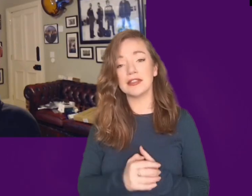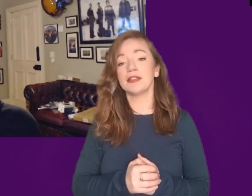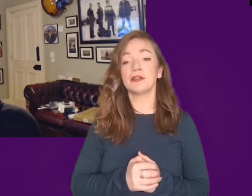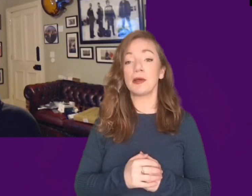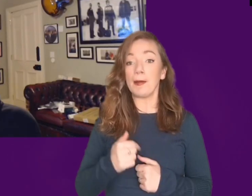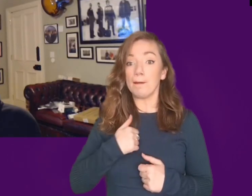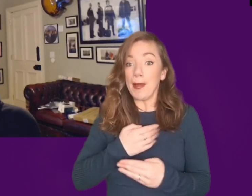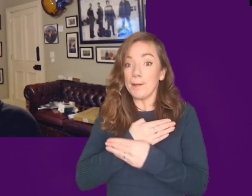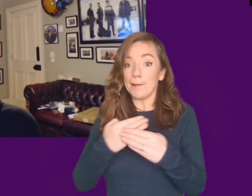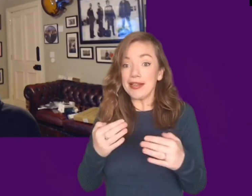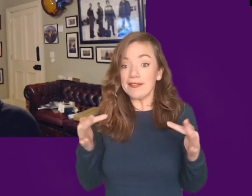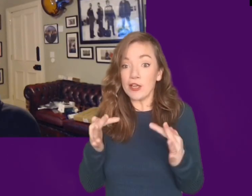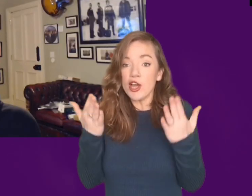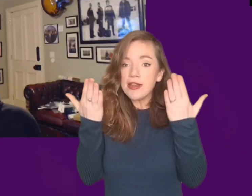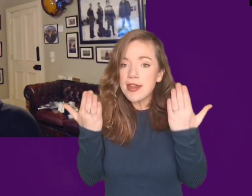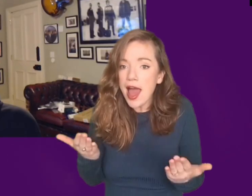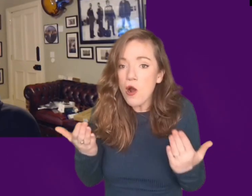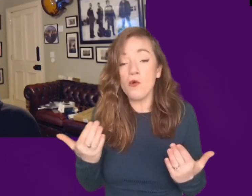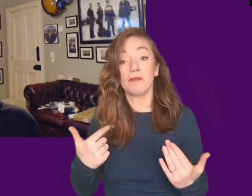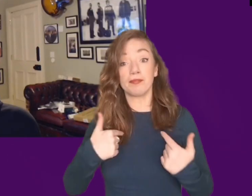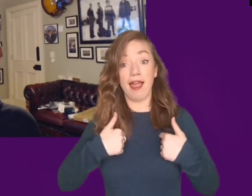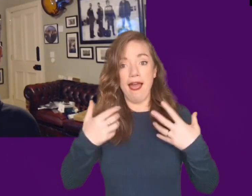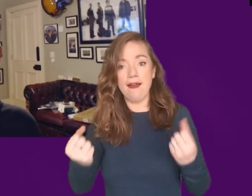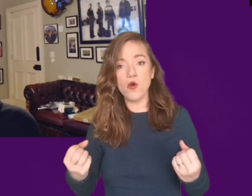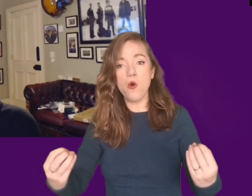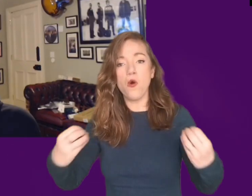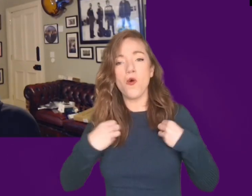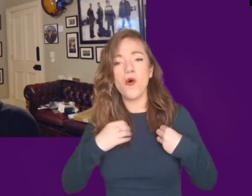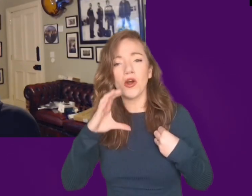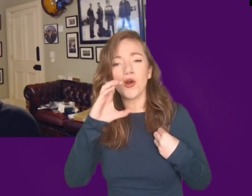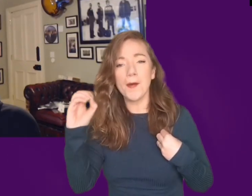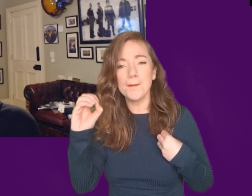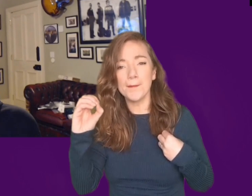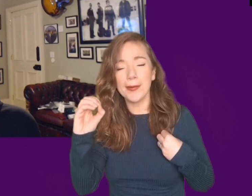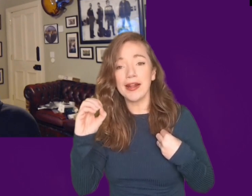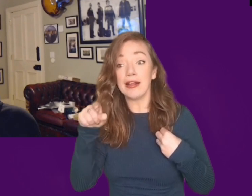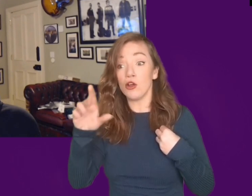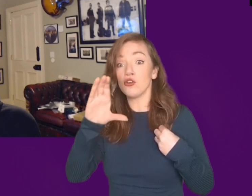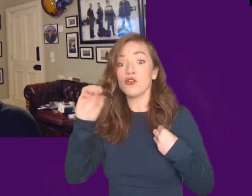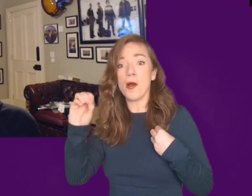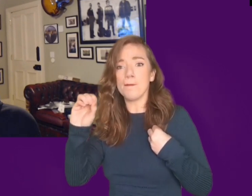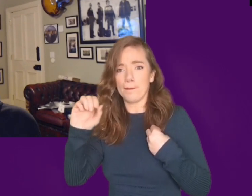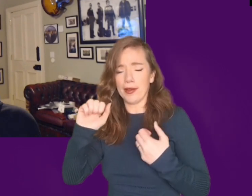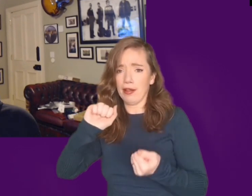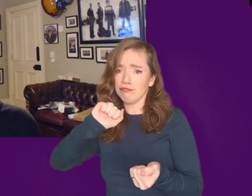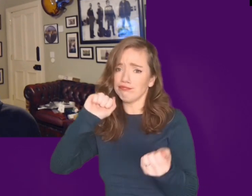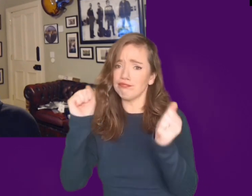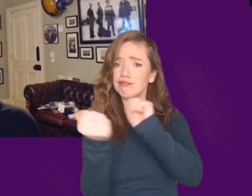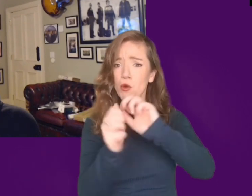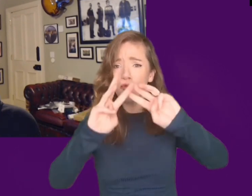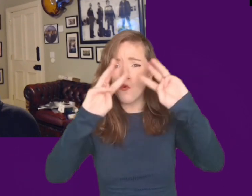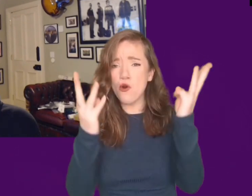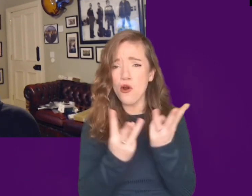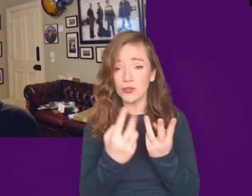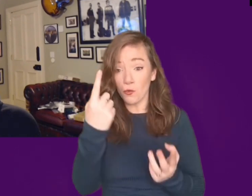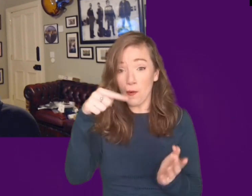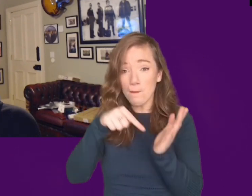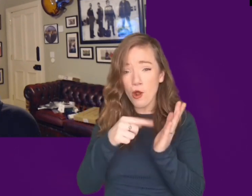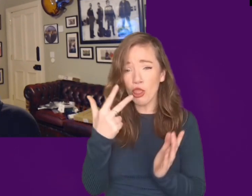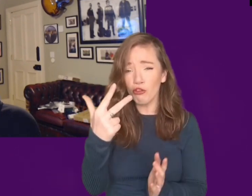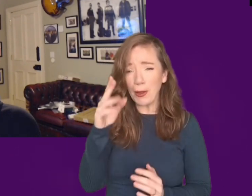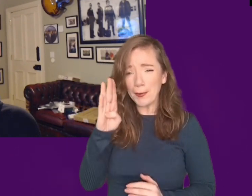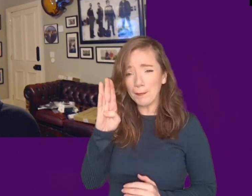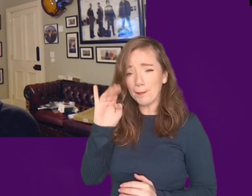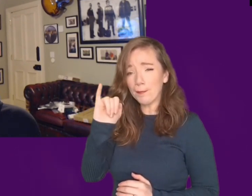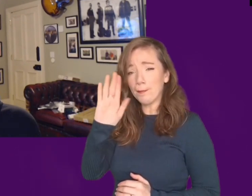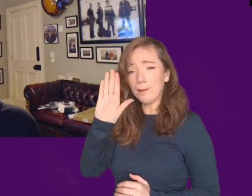My biggest fear now is not having the impact in the world that we've spoken about